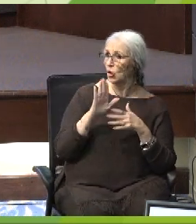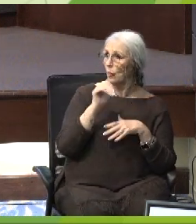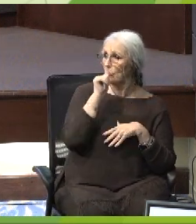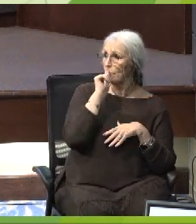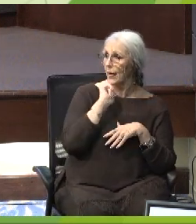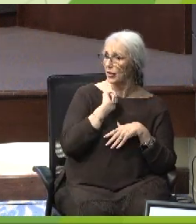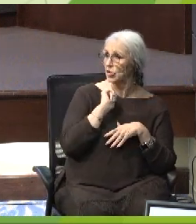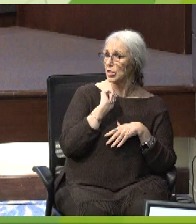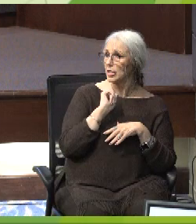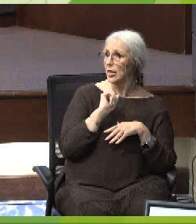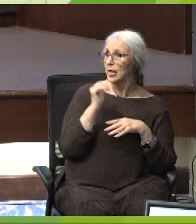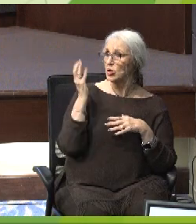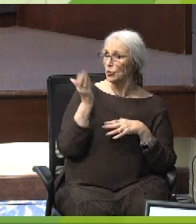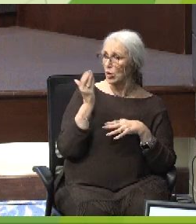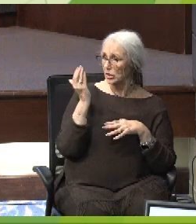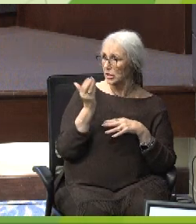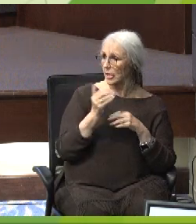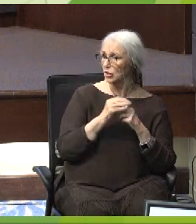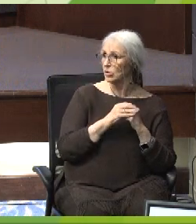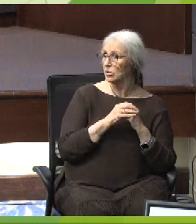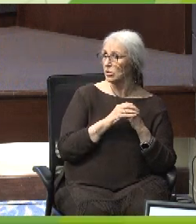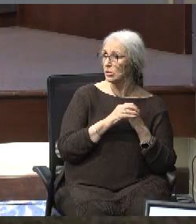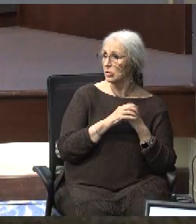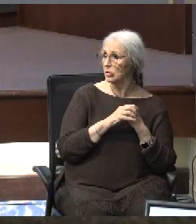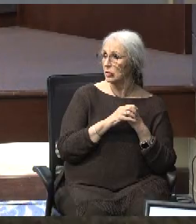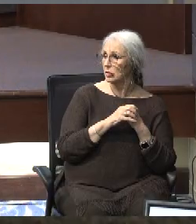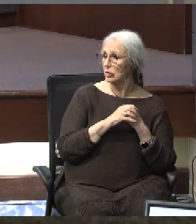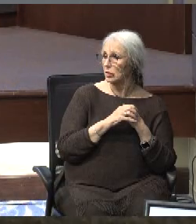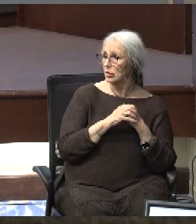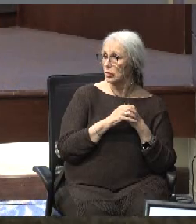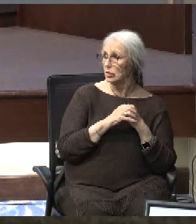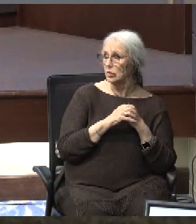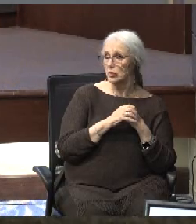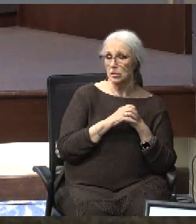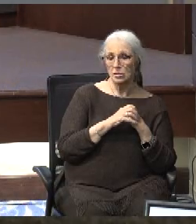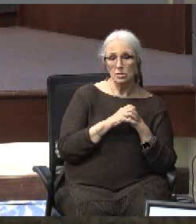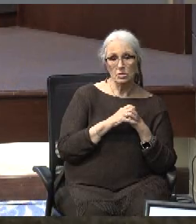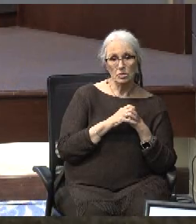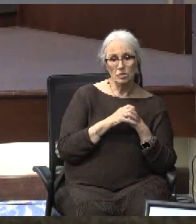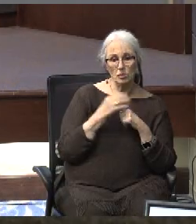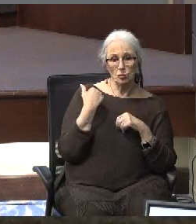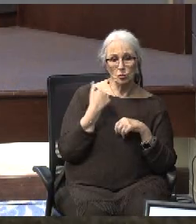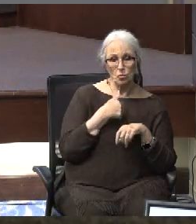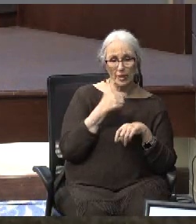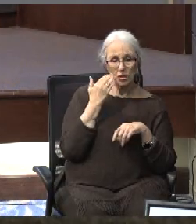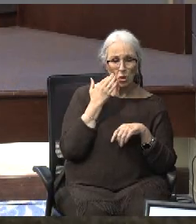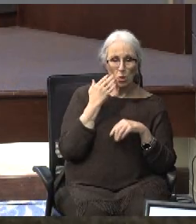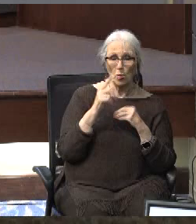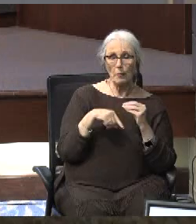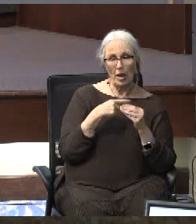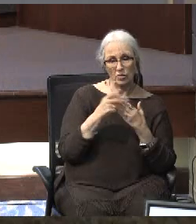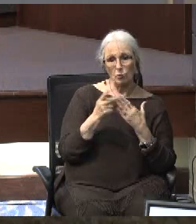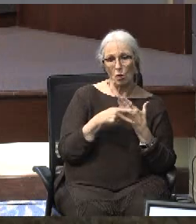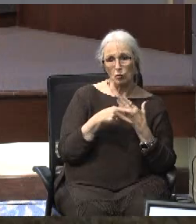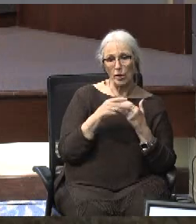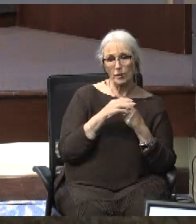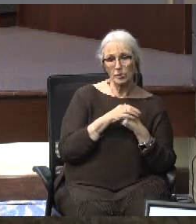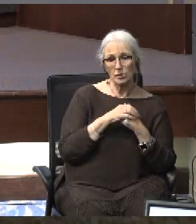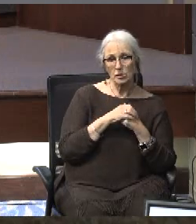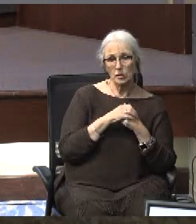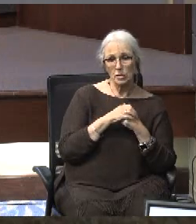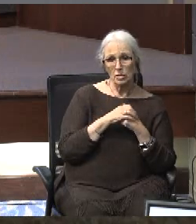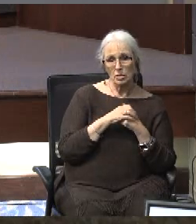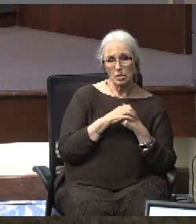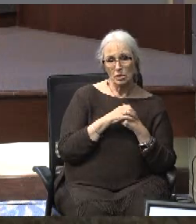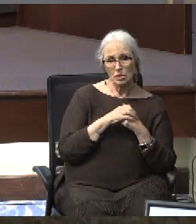and your presentation. So we know about these programs, and we know about